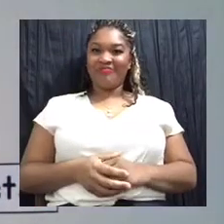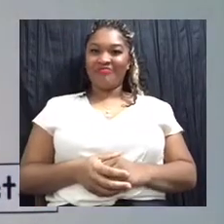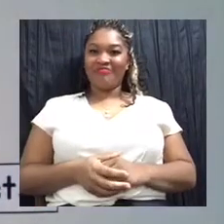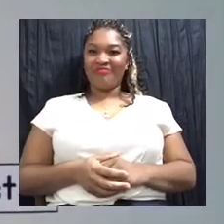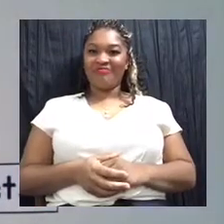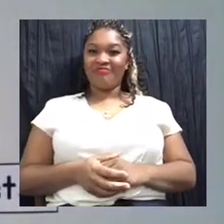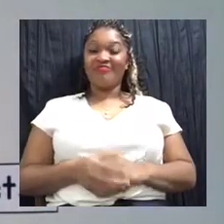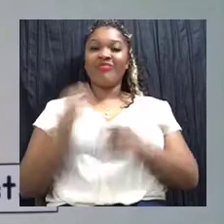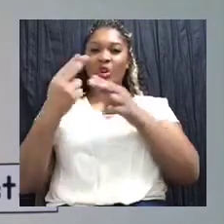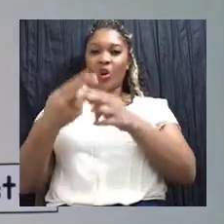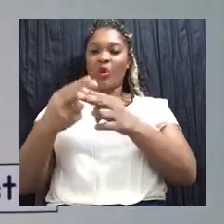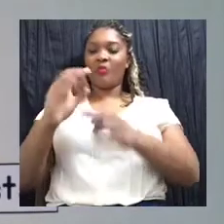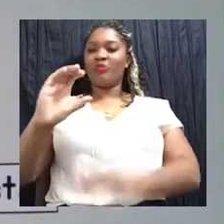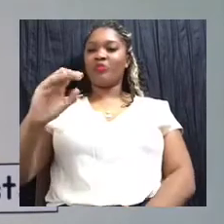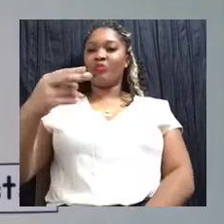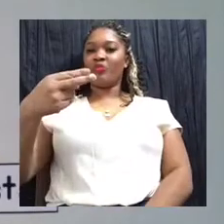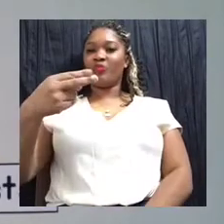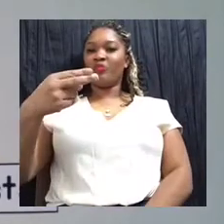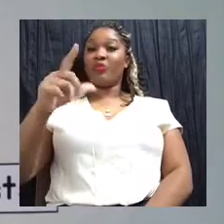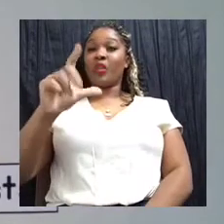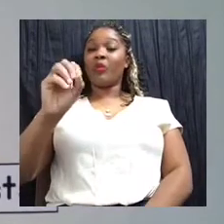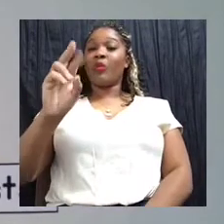These are chloroplasts.